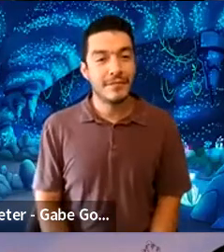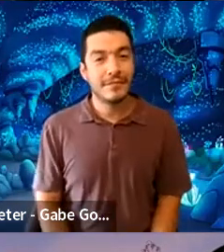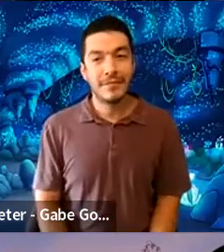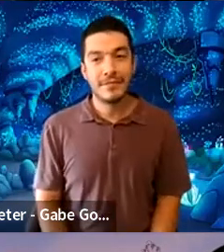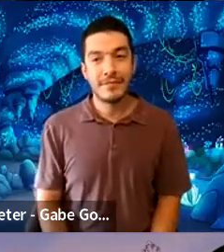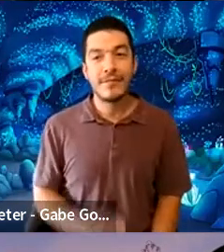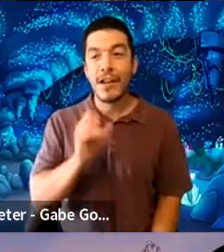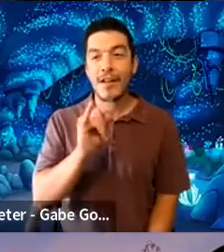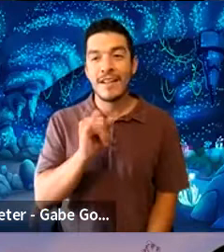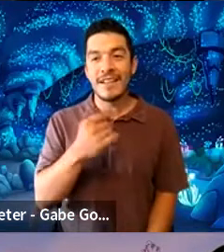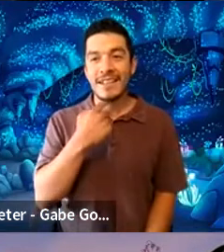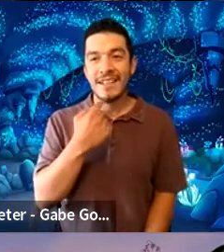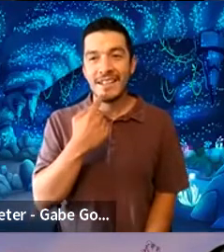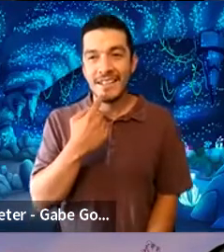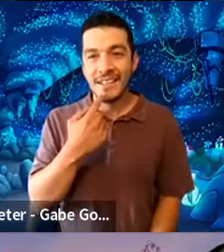I'll let Donna,